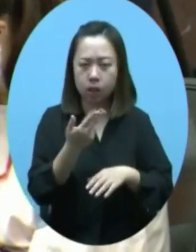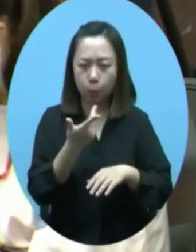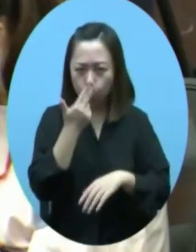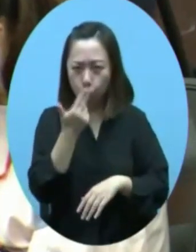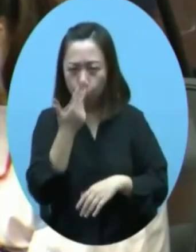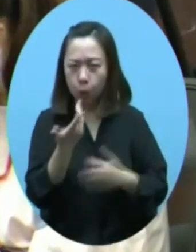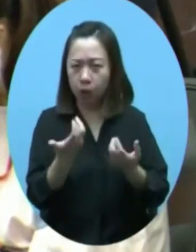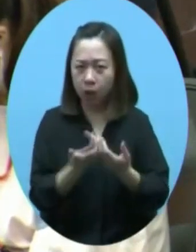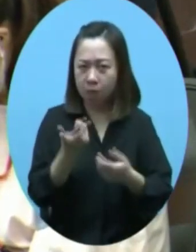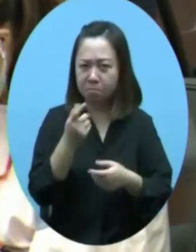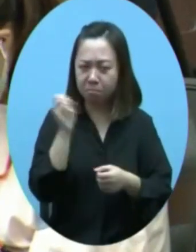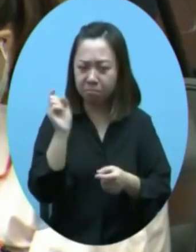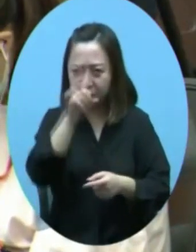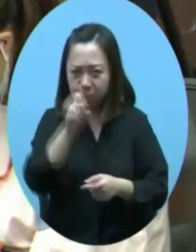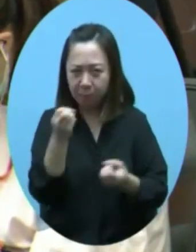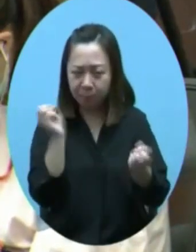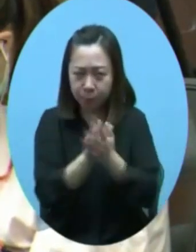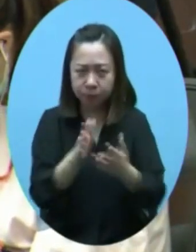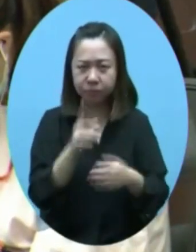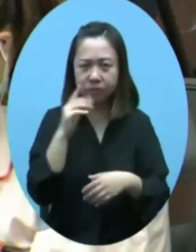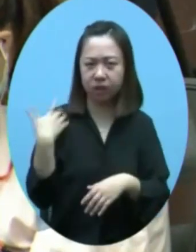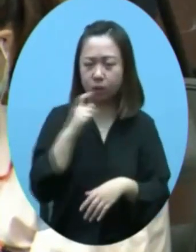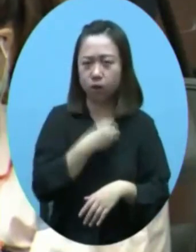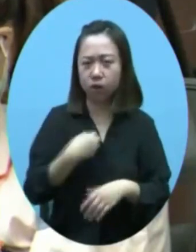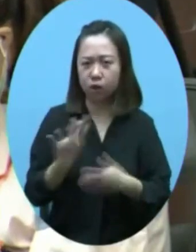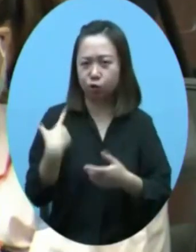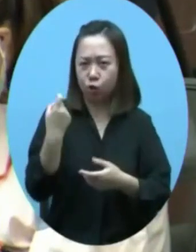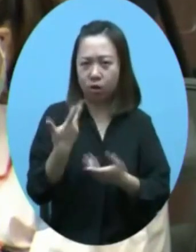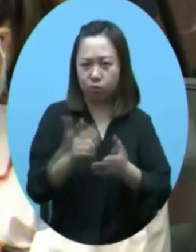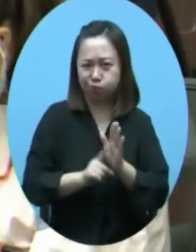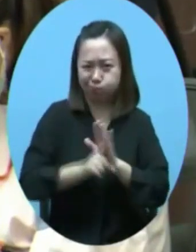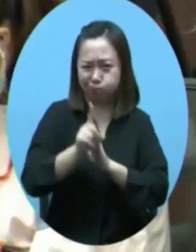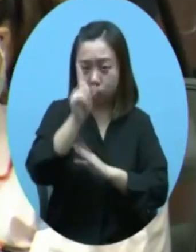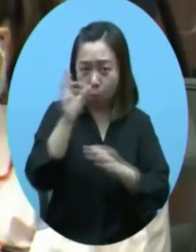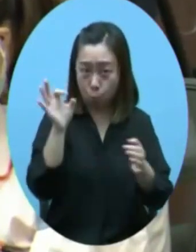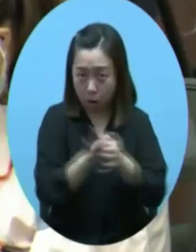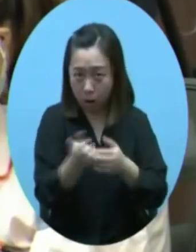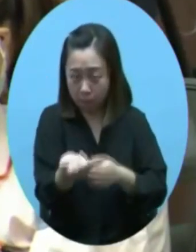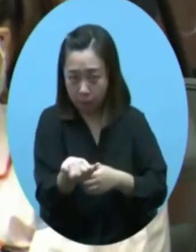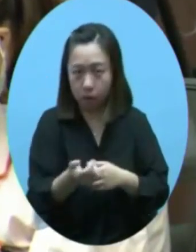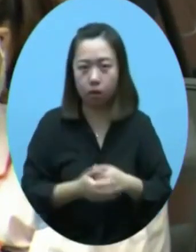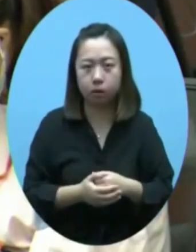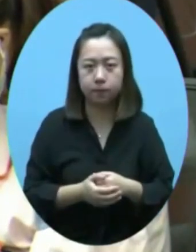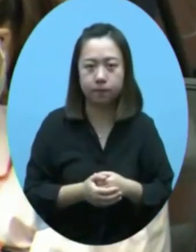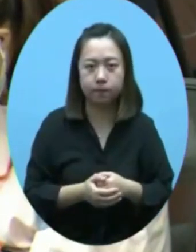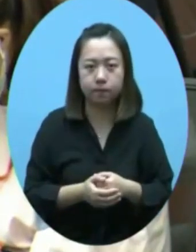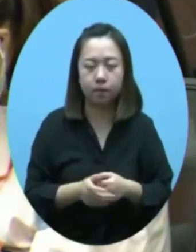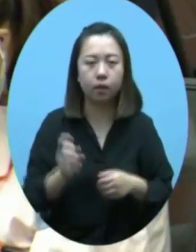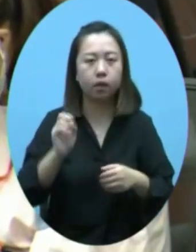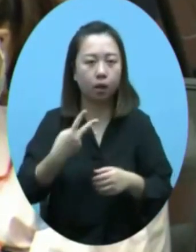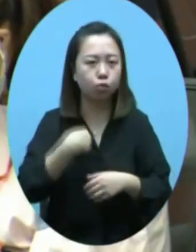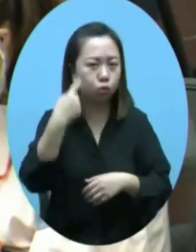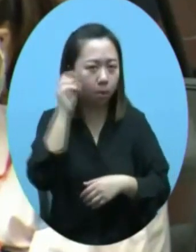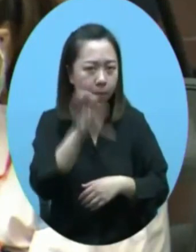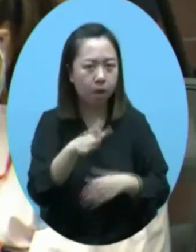the estate where most number of cases have been found? Dr. Chung also said that the virus load has been quite high recently.